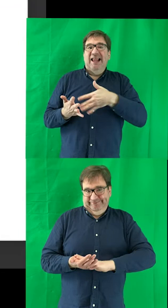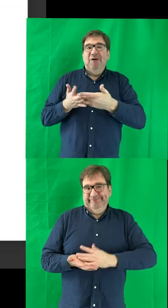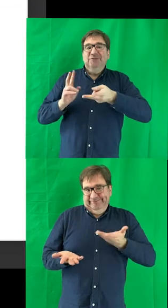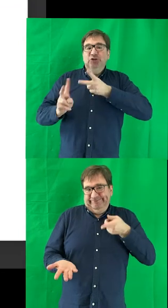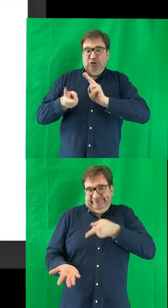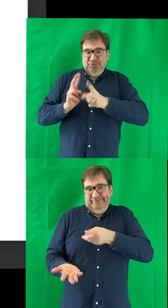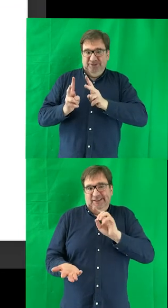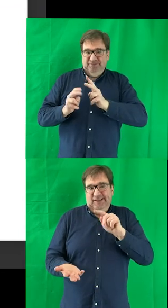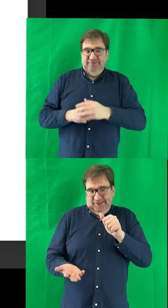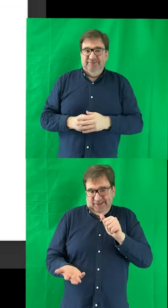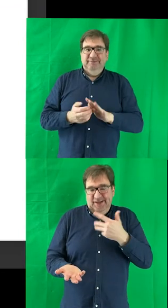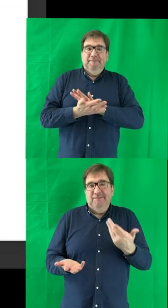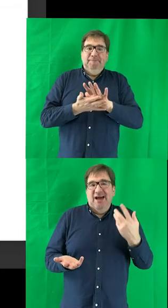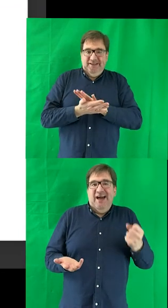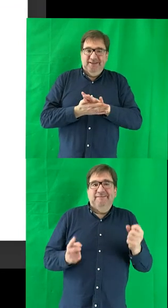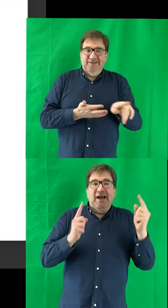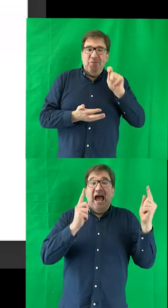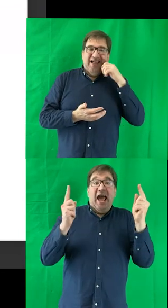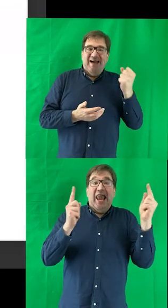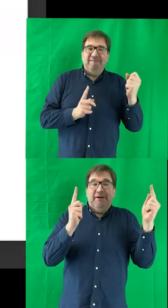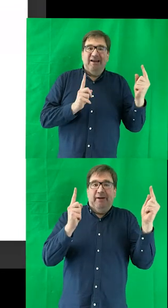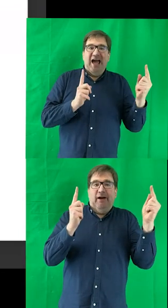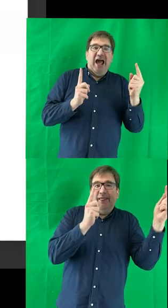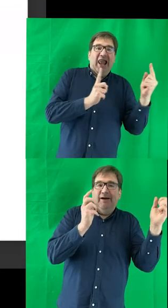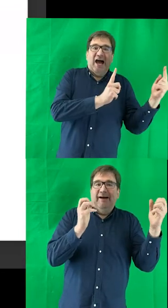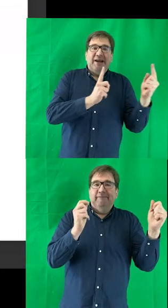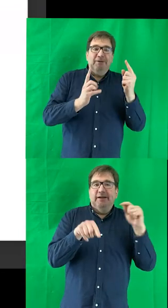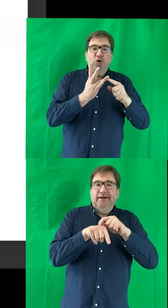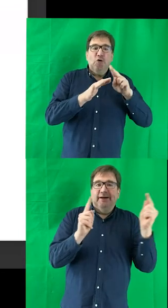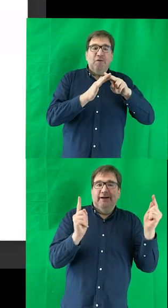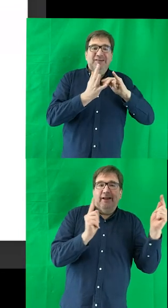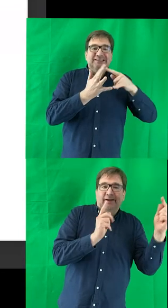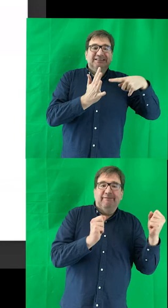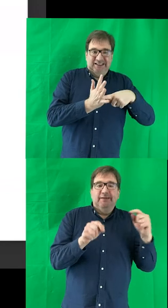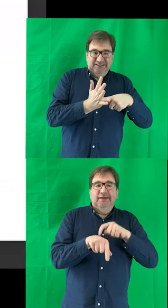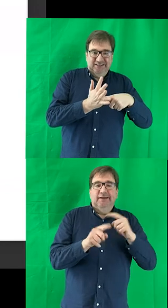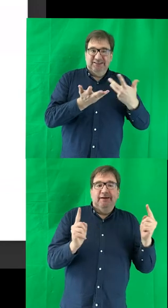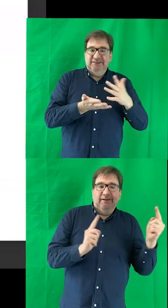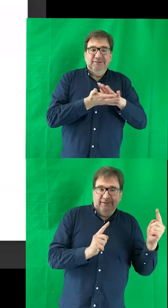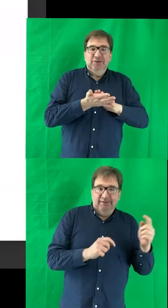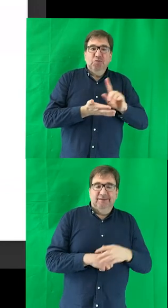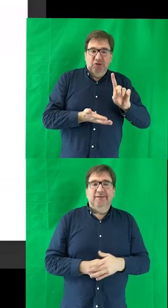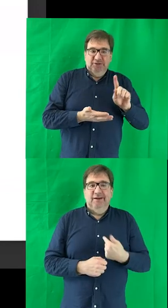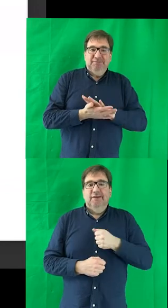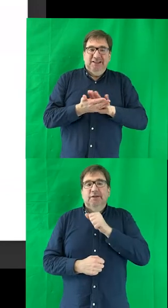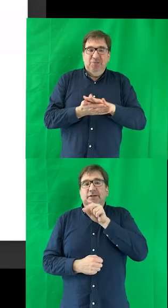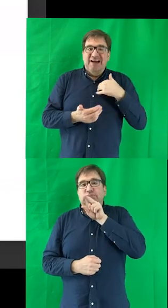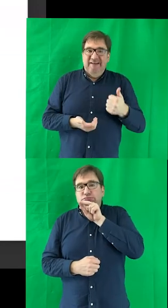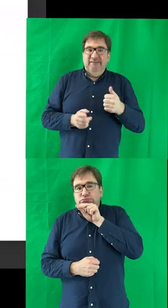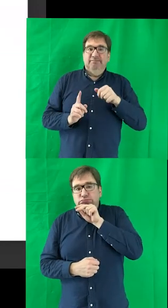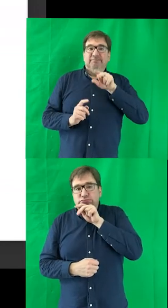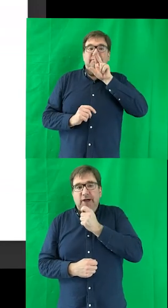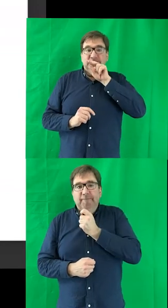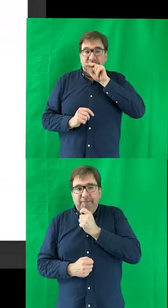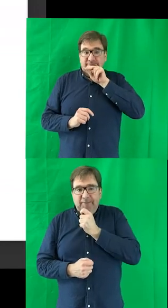language interpreters, and this data will then have what's called an alignment offset. So typically we